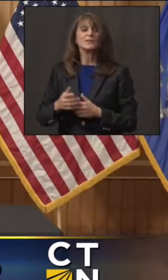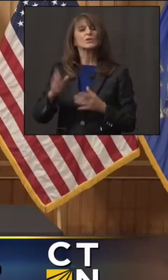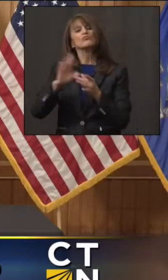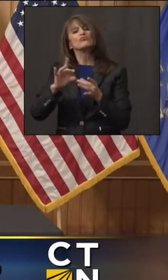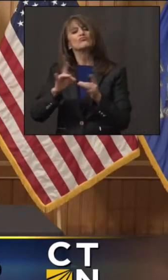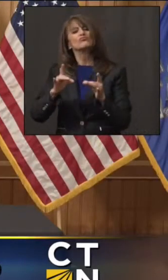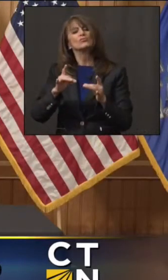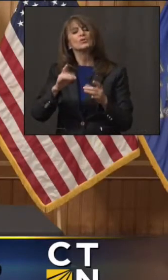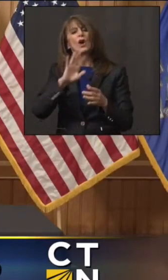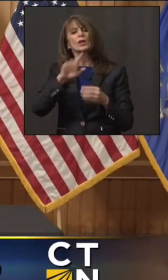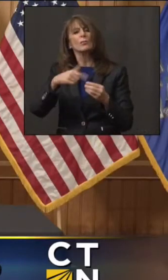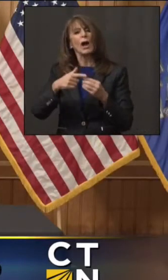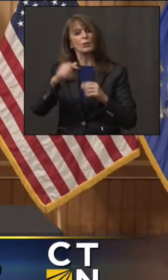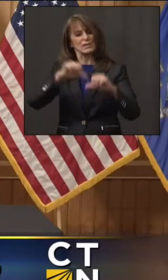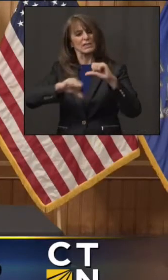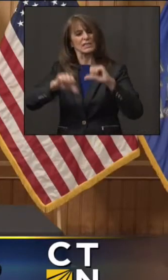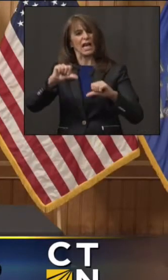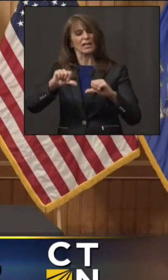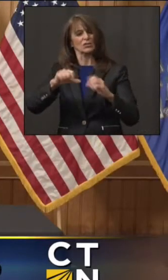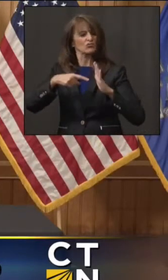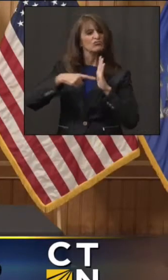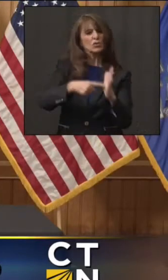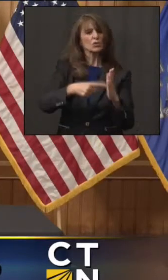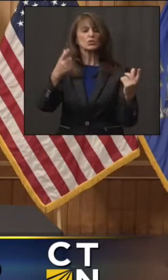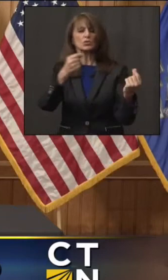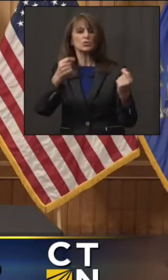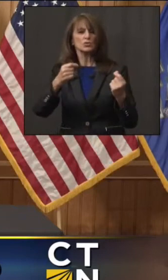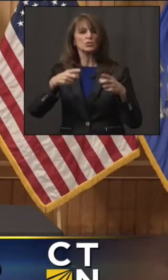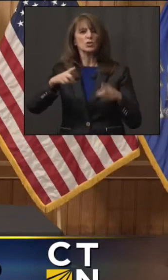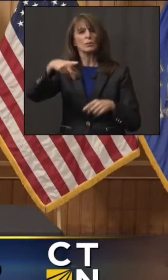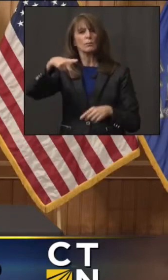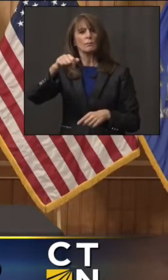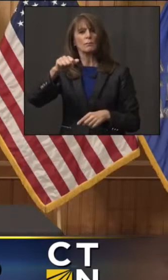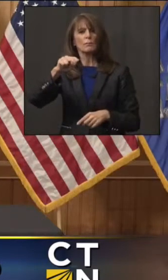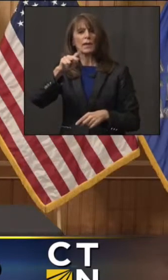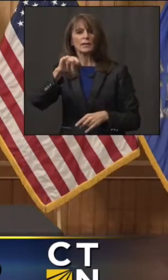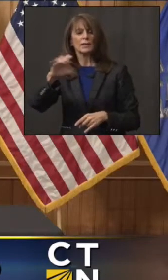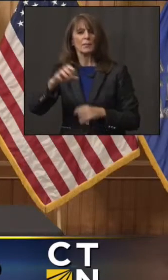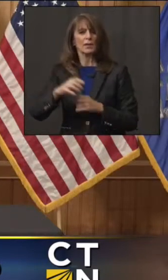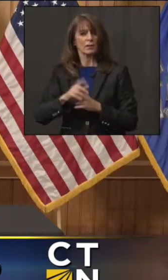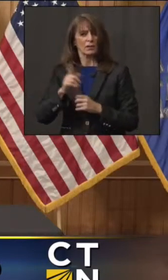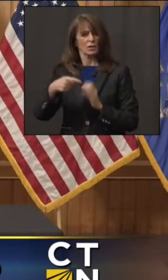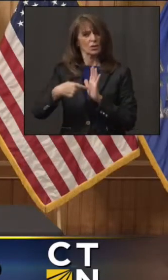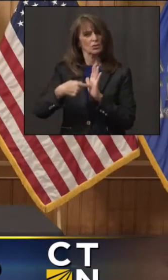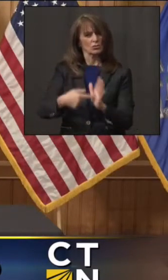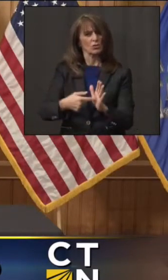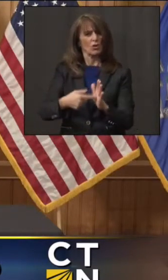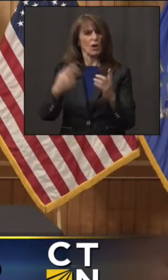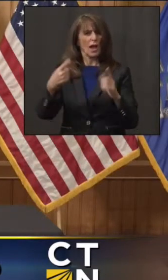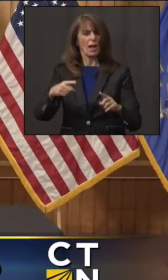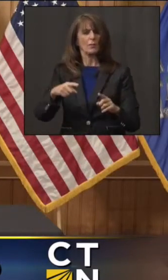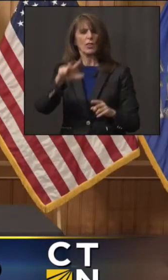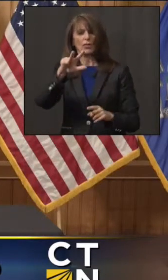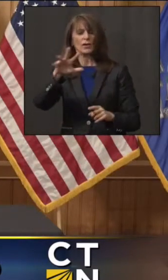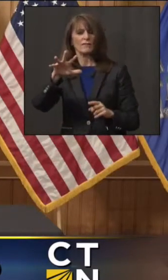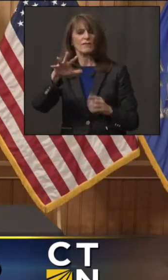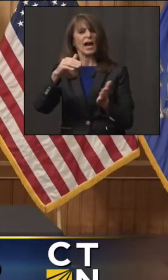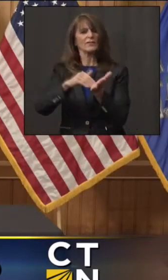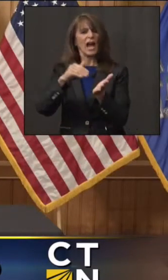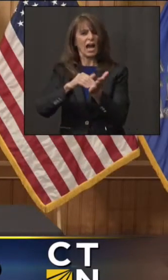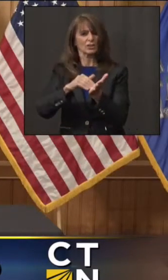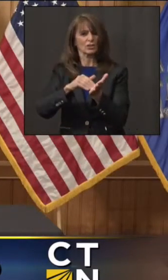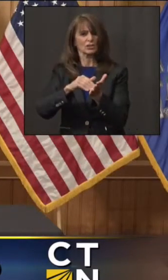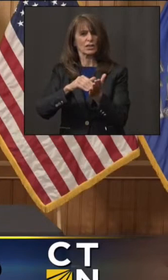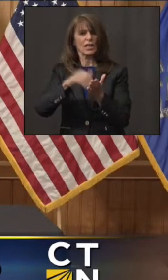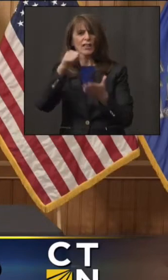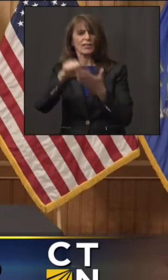you do receive a letter, that, like the one you mentioned off the top, from 35 doctors around the state urging you to close gyms and pause